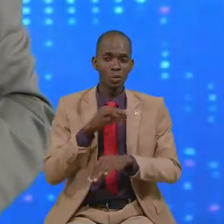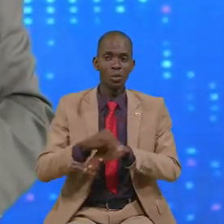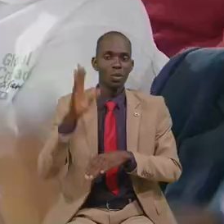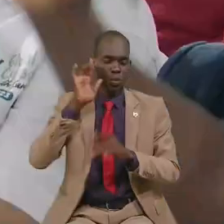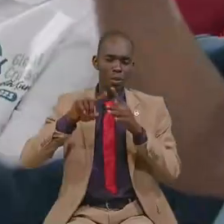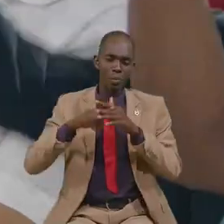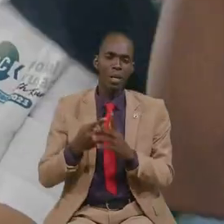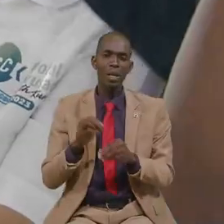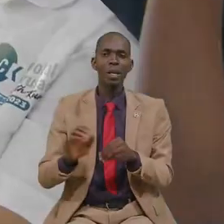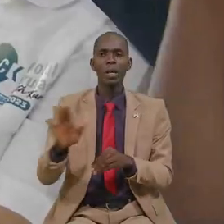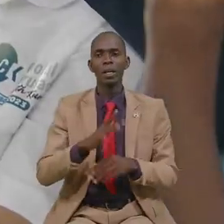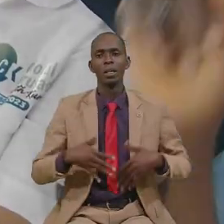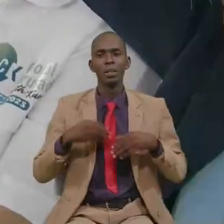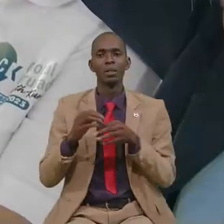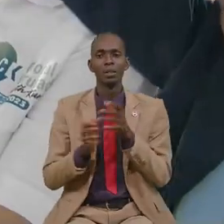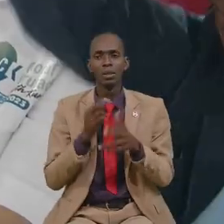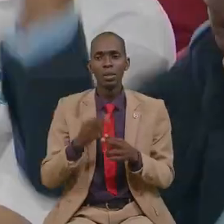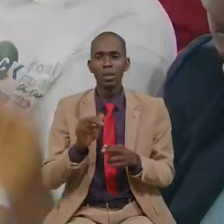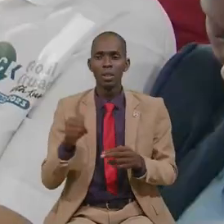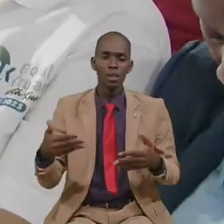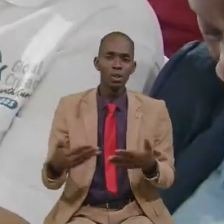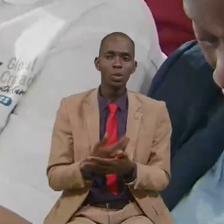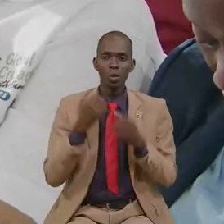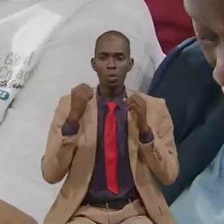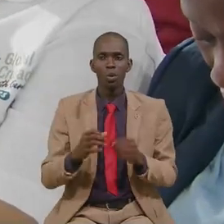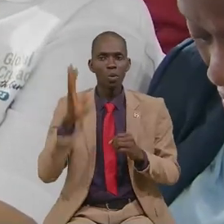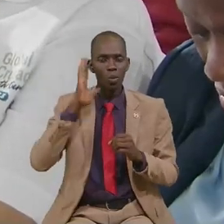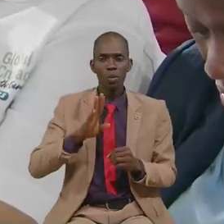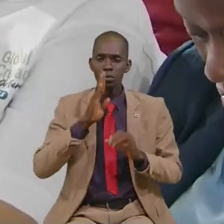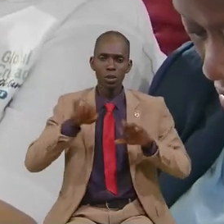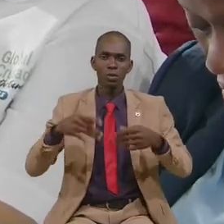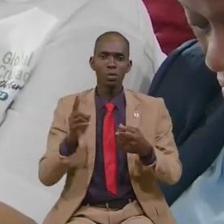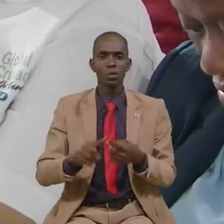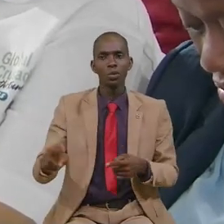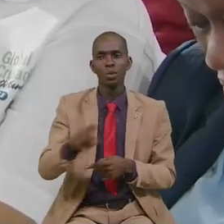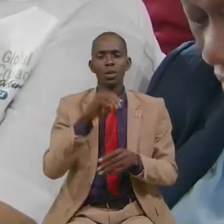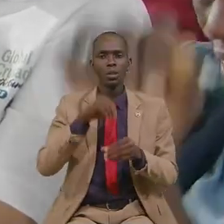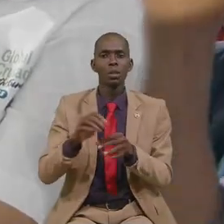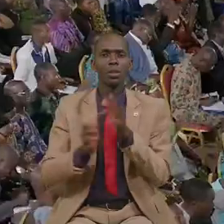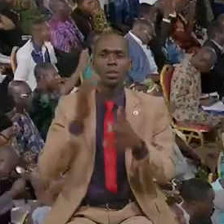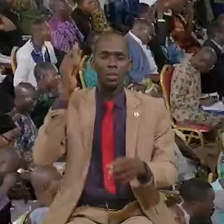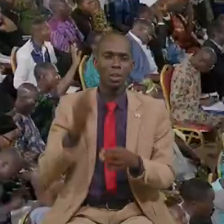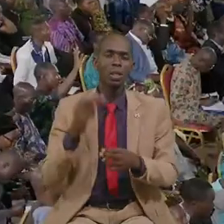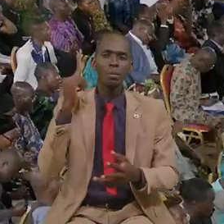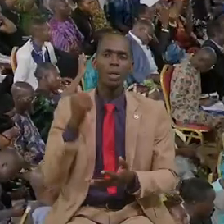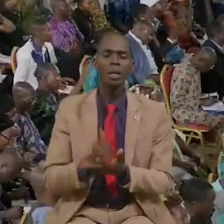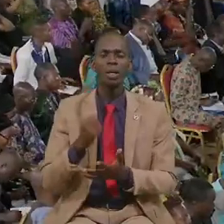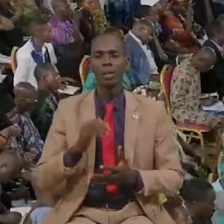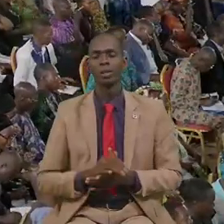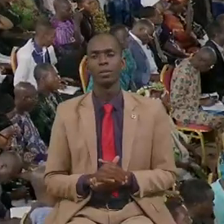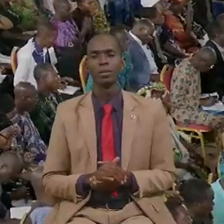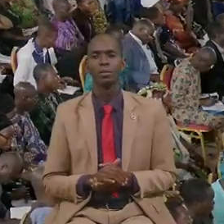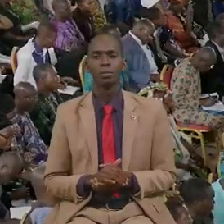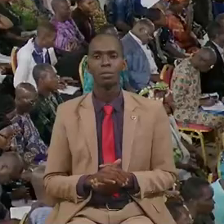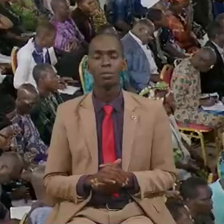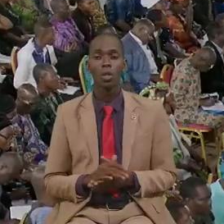life. Yeah. A new power will be given unto you in Jesus' name.